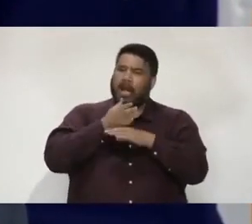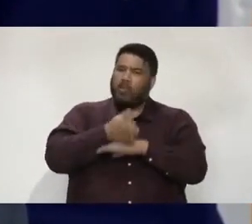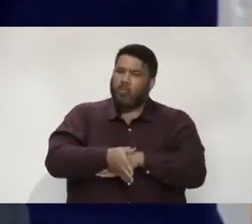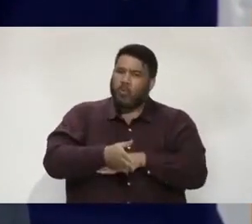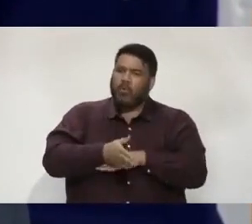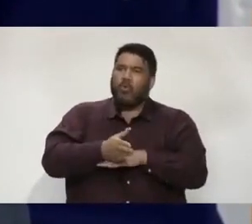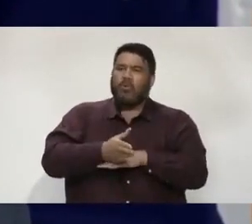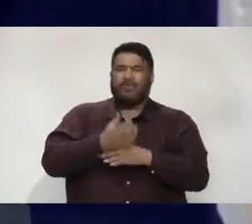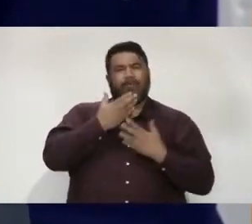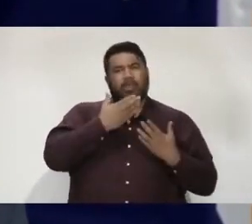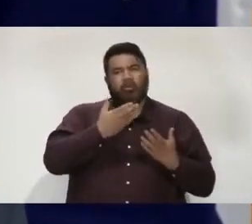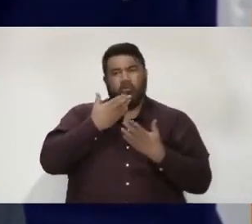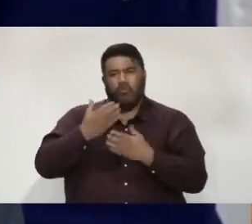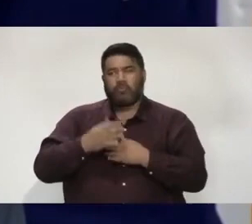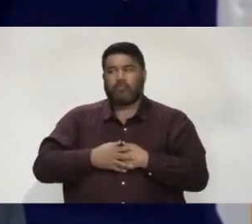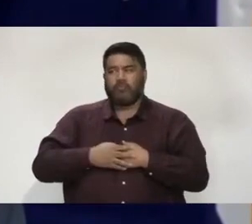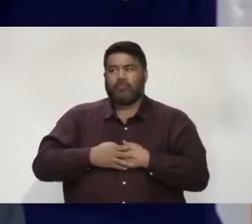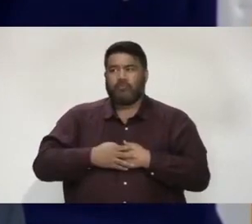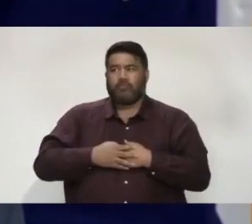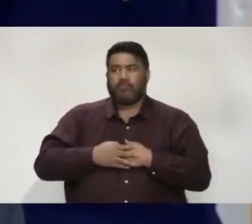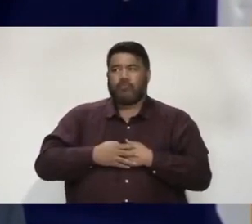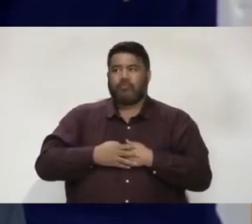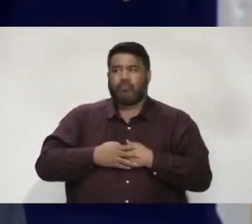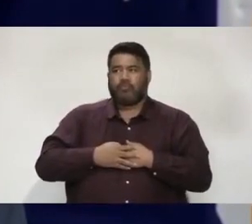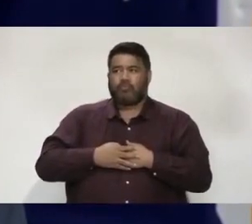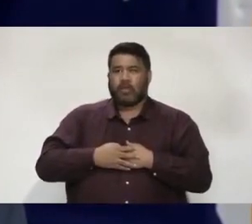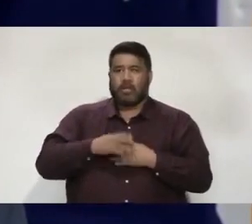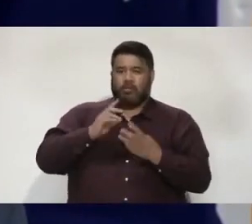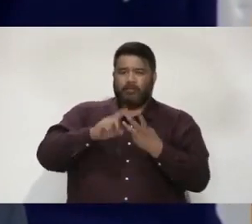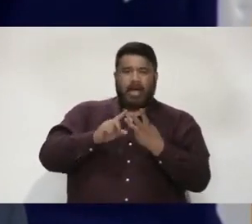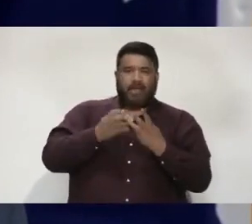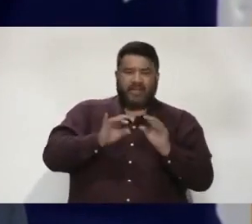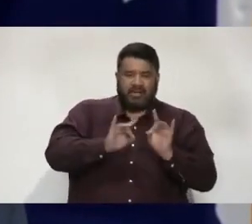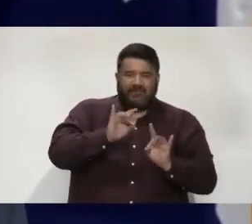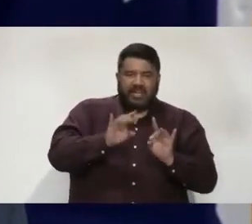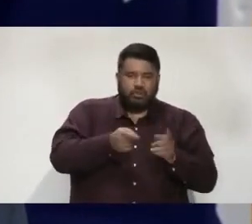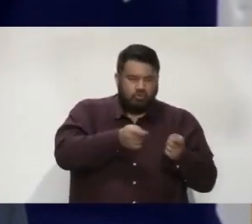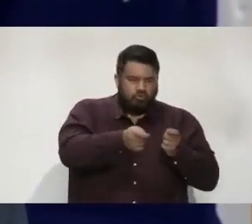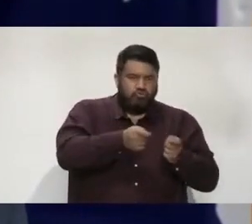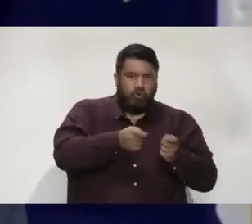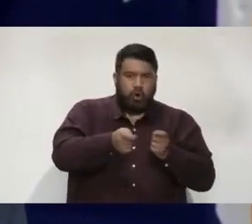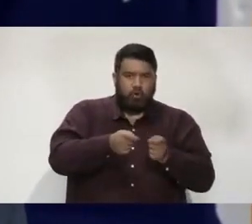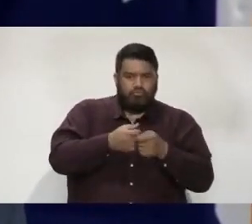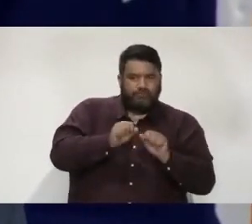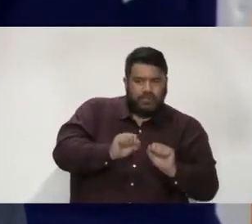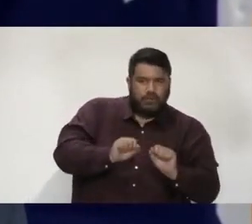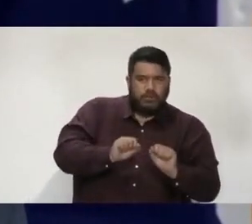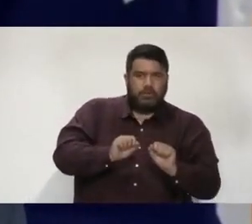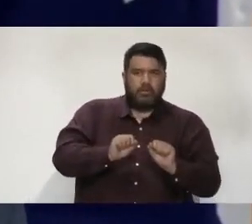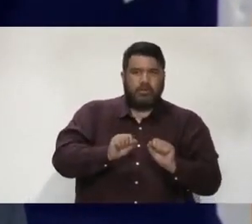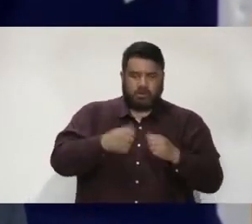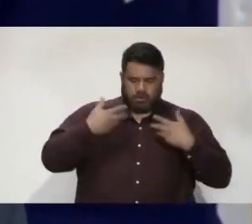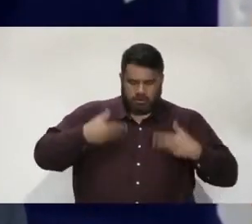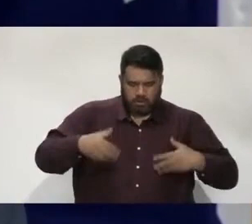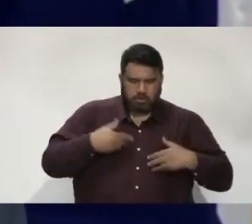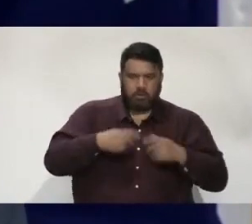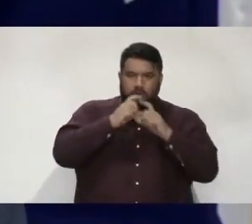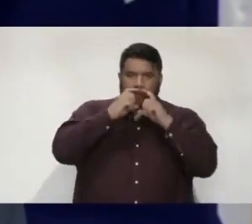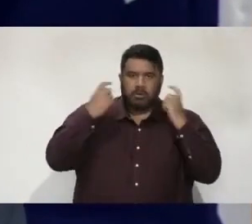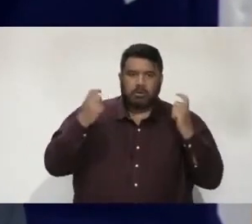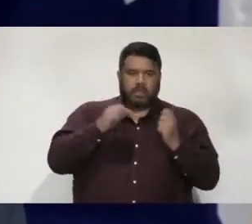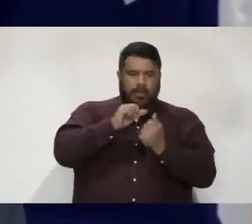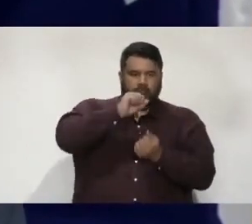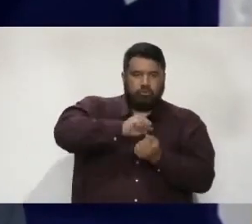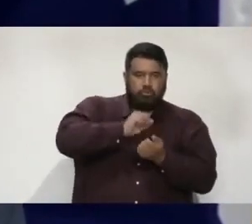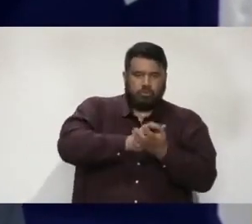out. And so it's a range of infection prevention control measures is the first line, making sure we are using the right hygiene systems,